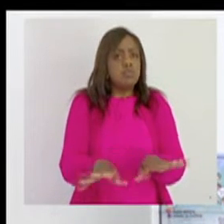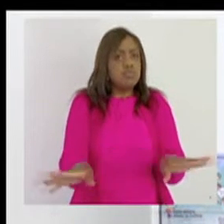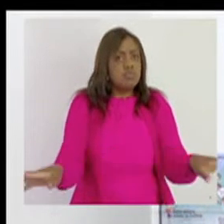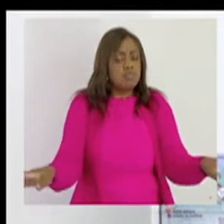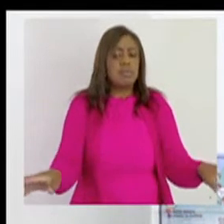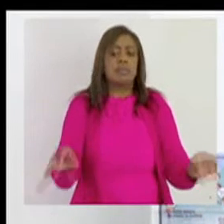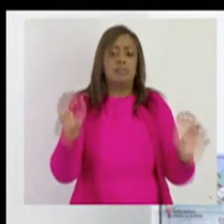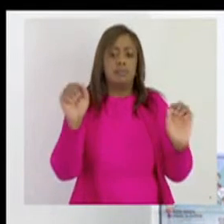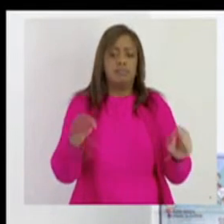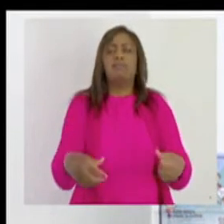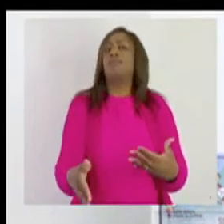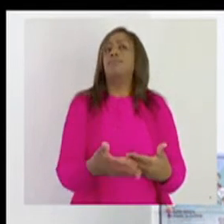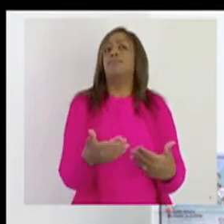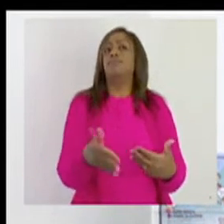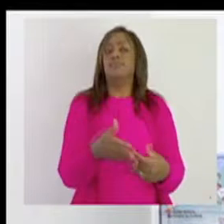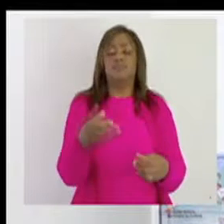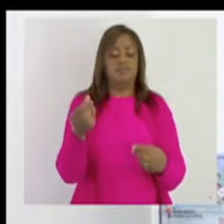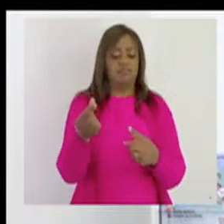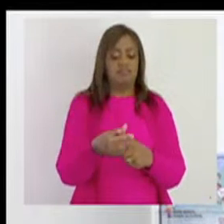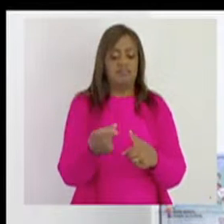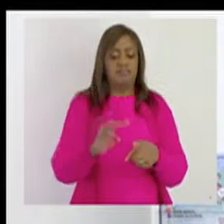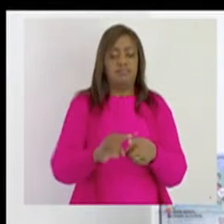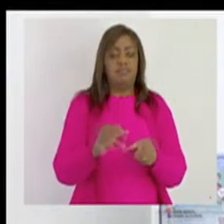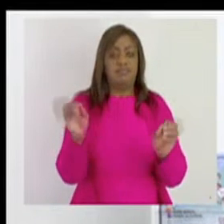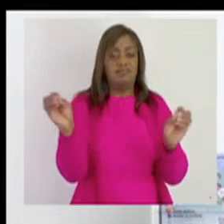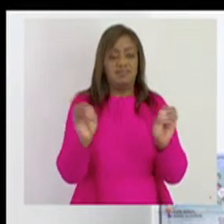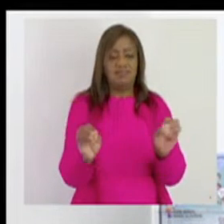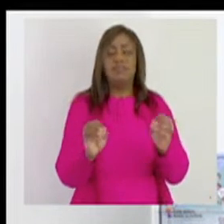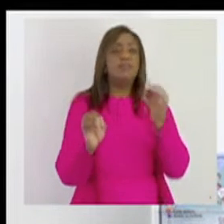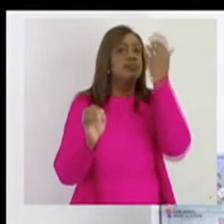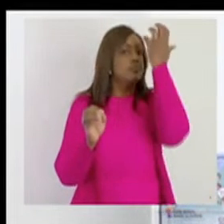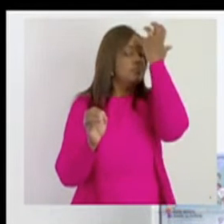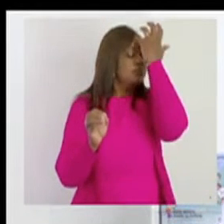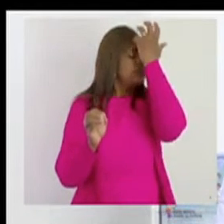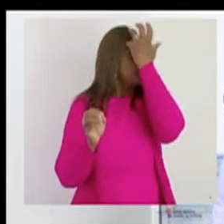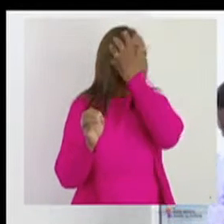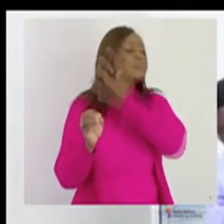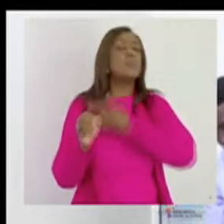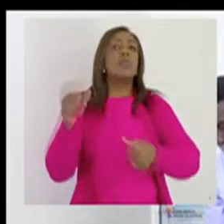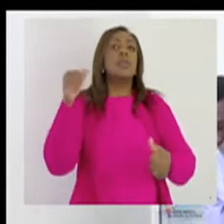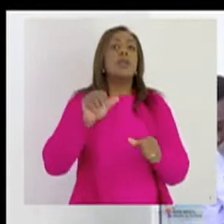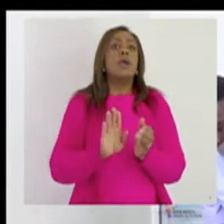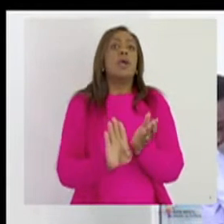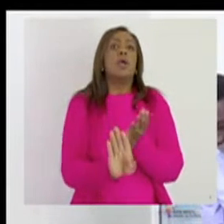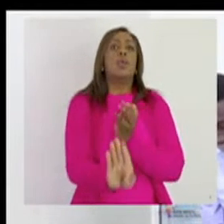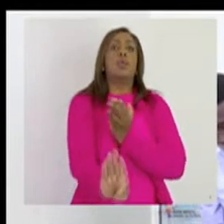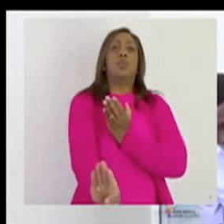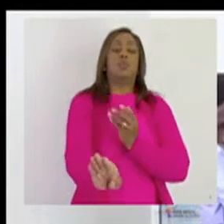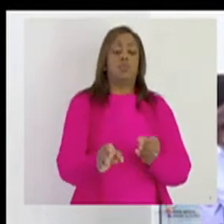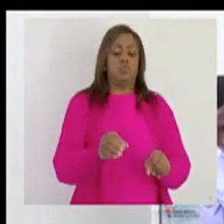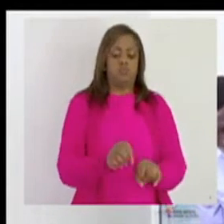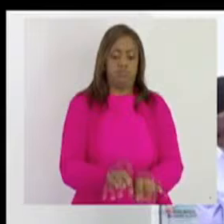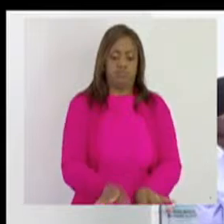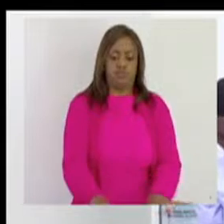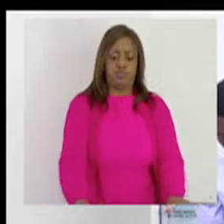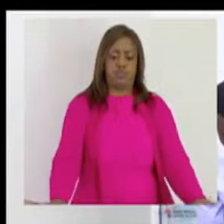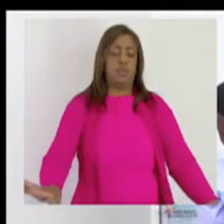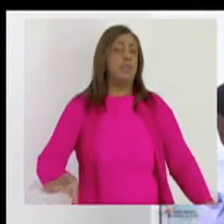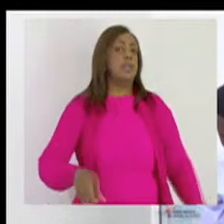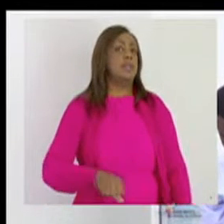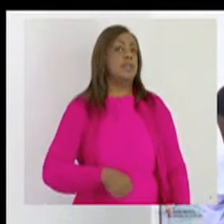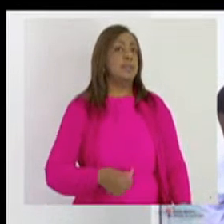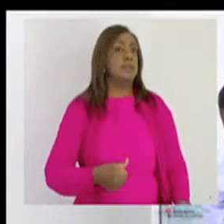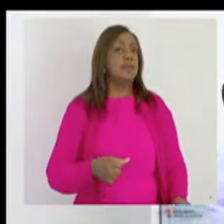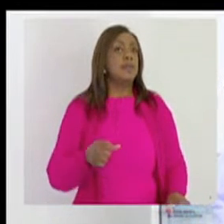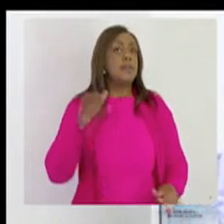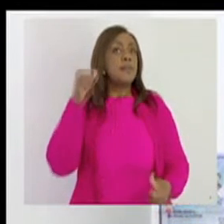unprotected sexual intercourse. And then we have also looked at how to prevent the spreading of these STDs. We say that you